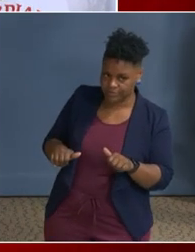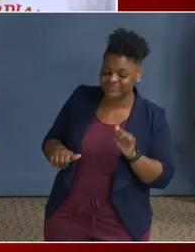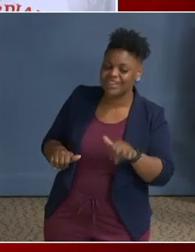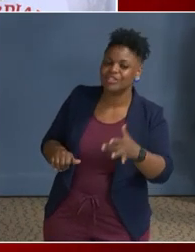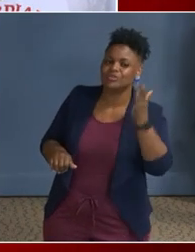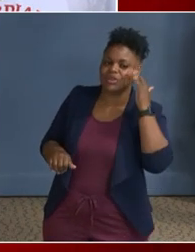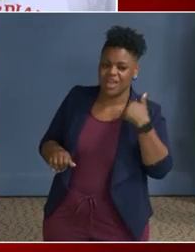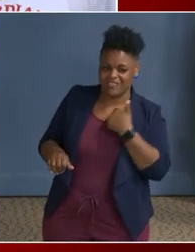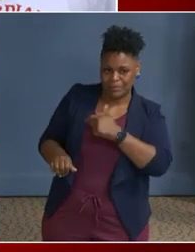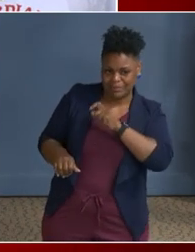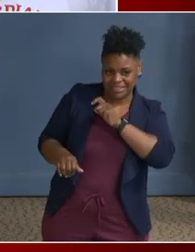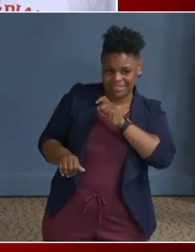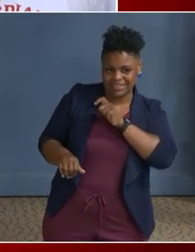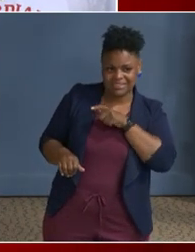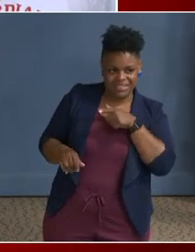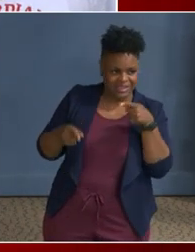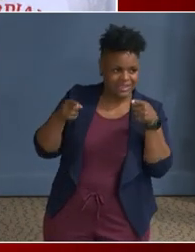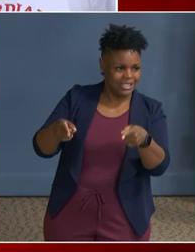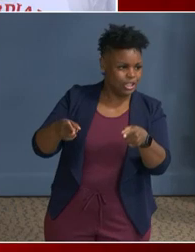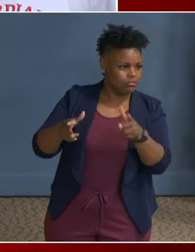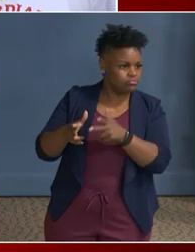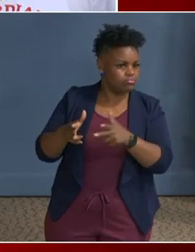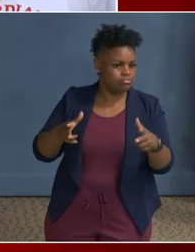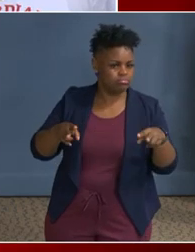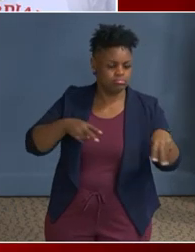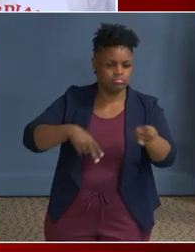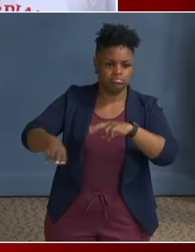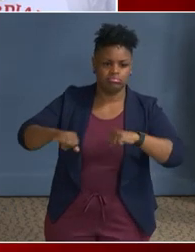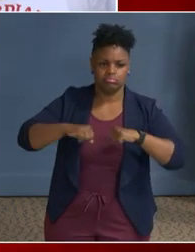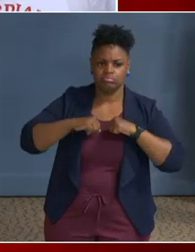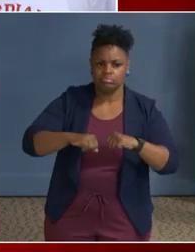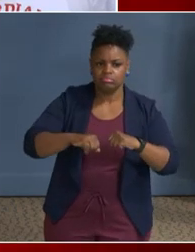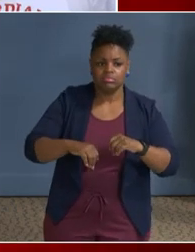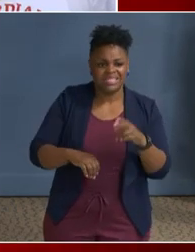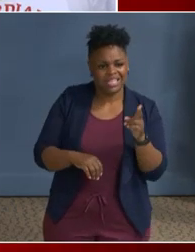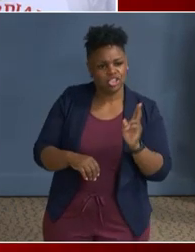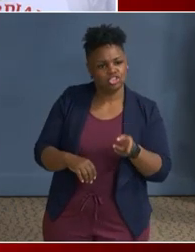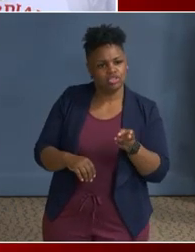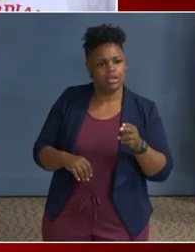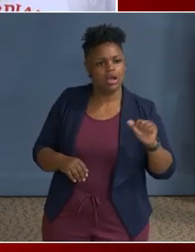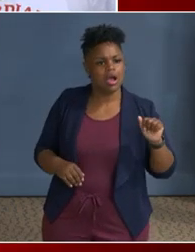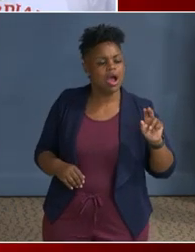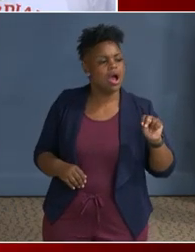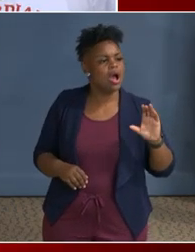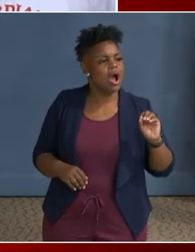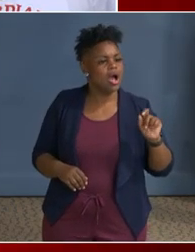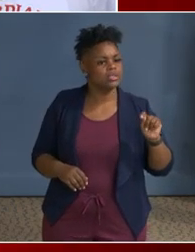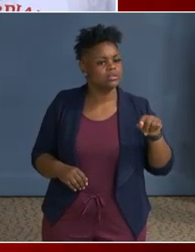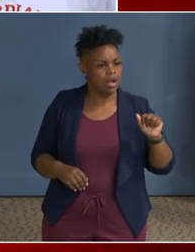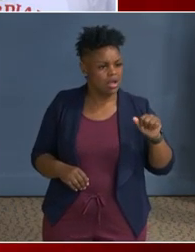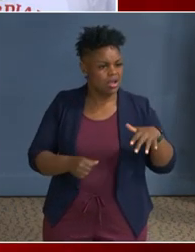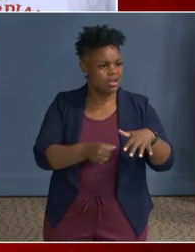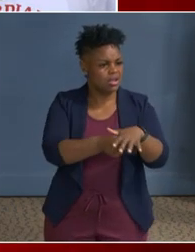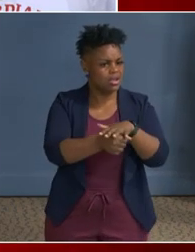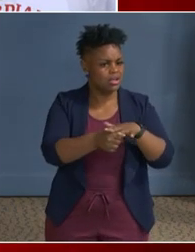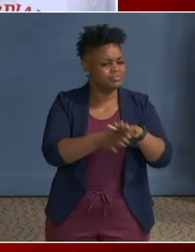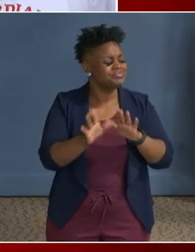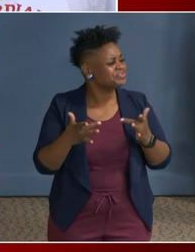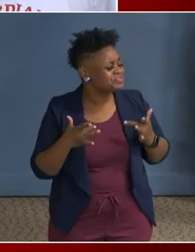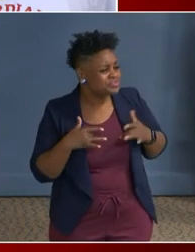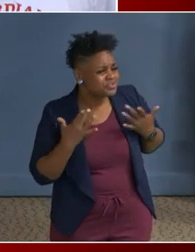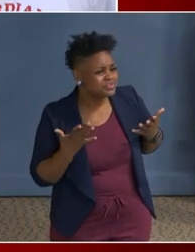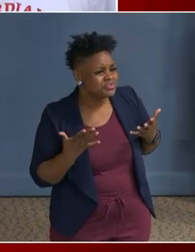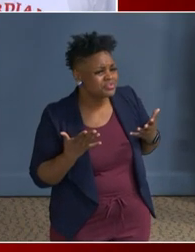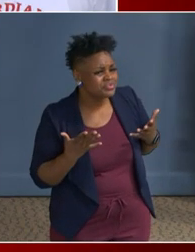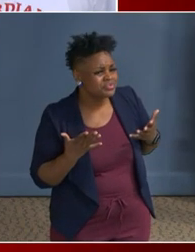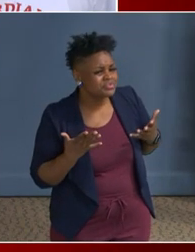officers all throughout historic Anacostia when we've seen the uptick in violence over there. Any indication of what kind of beef, if you